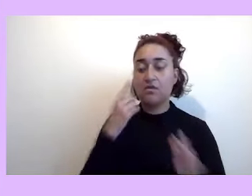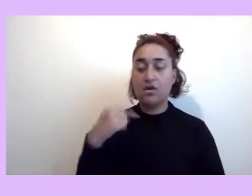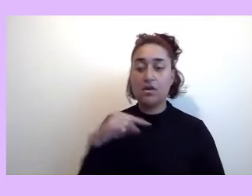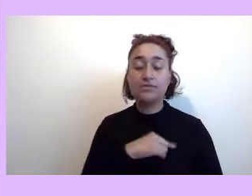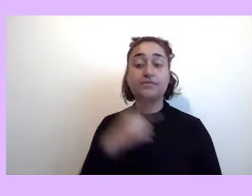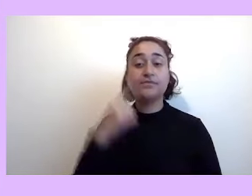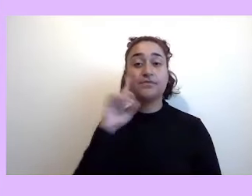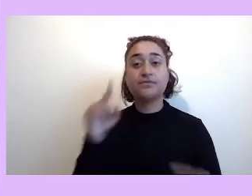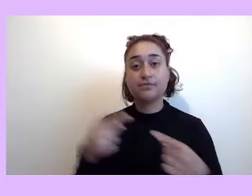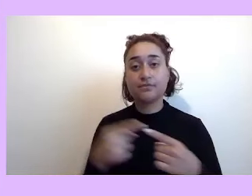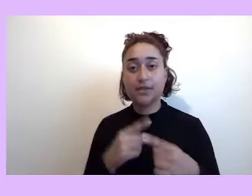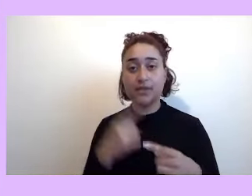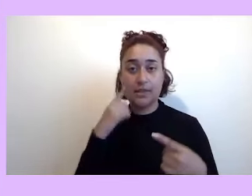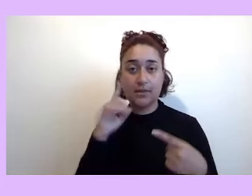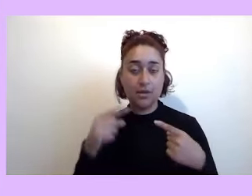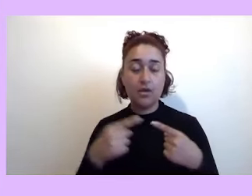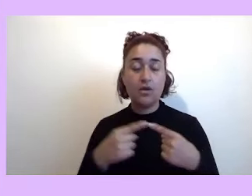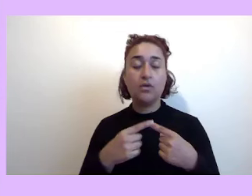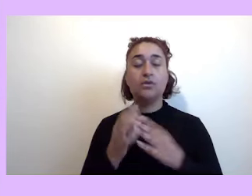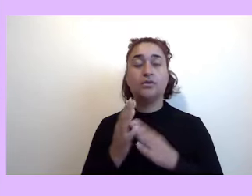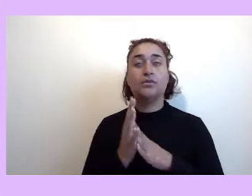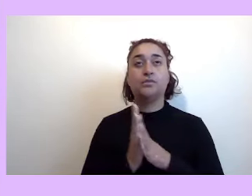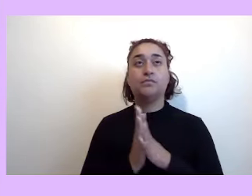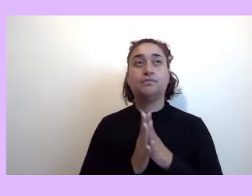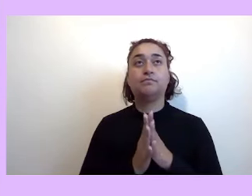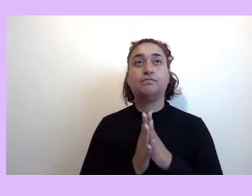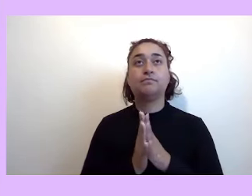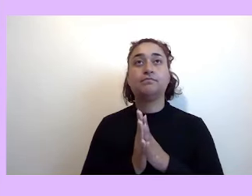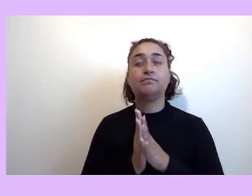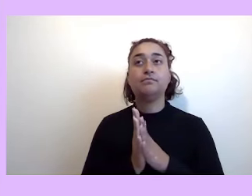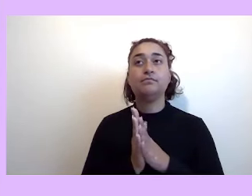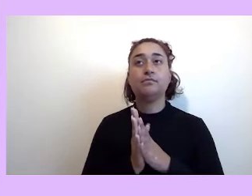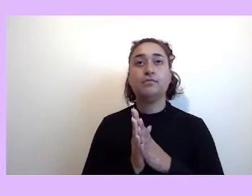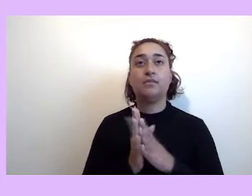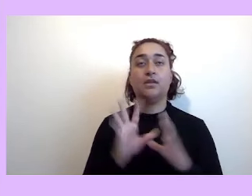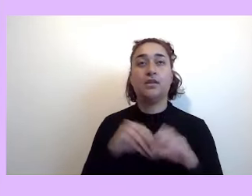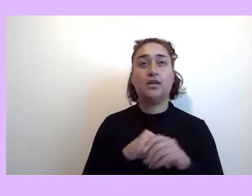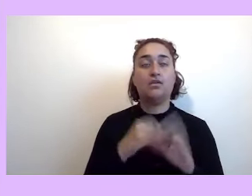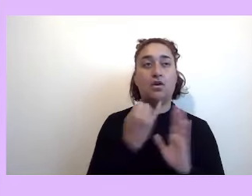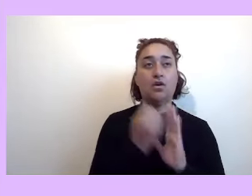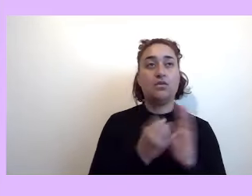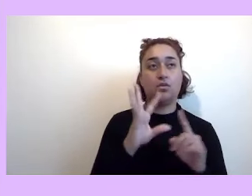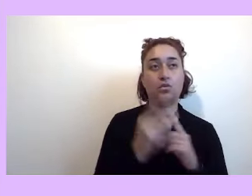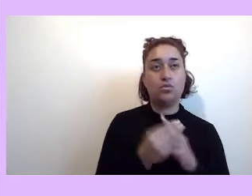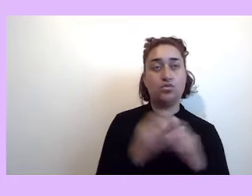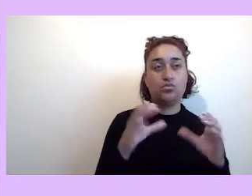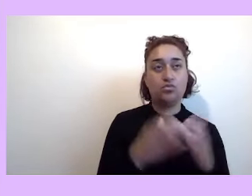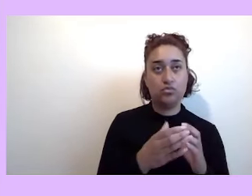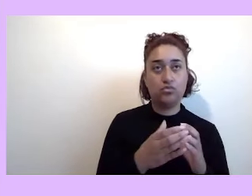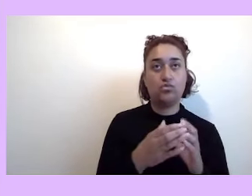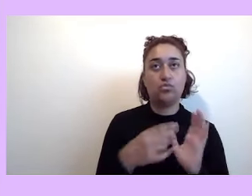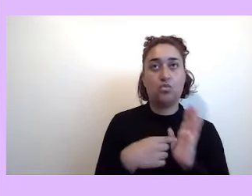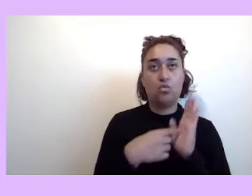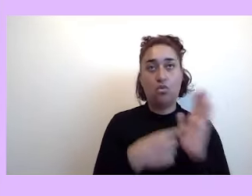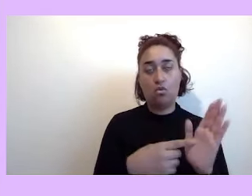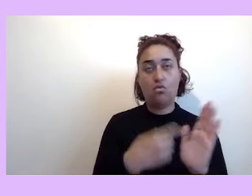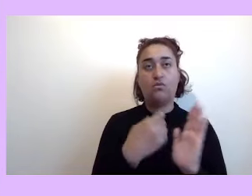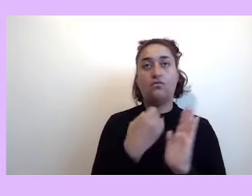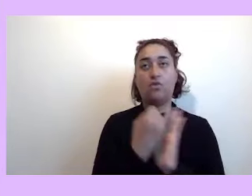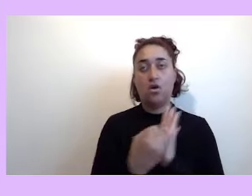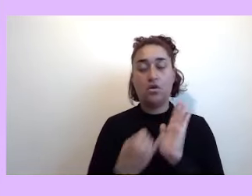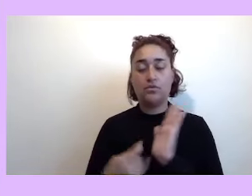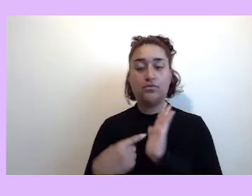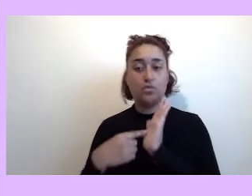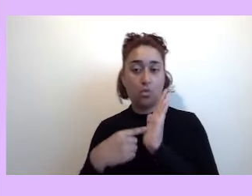we think about, as the Mayor's Office of Arts and Culture, the role of arts, the role of publicness,